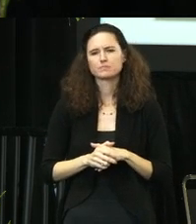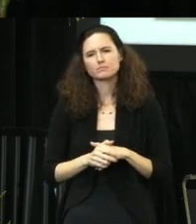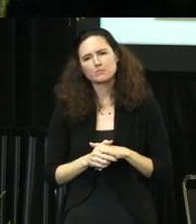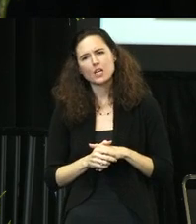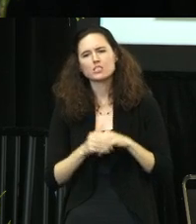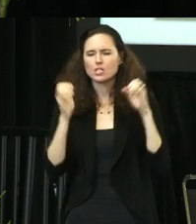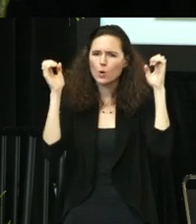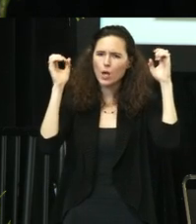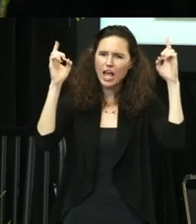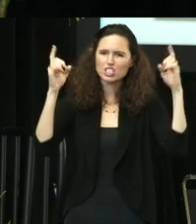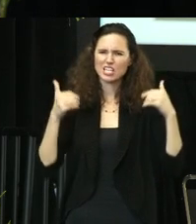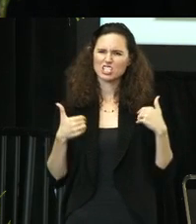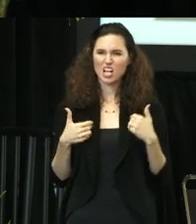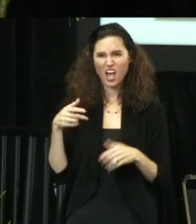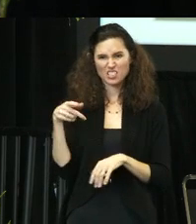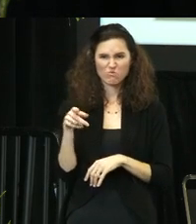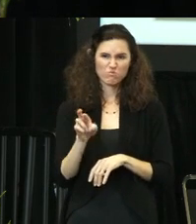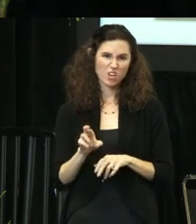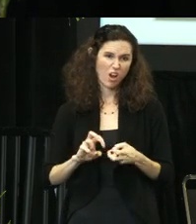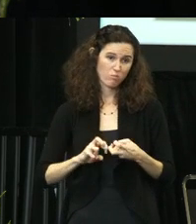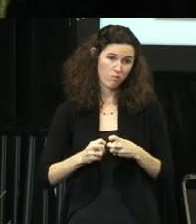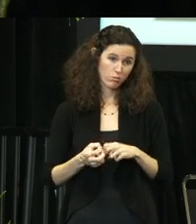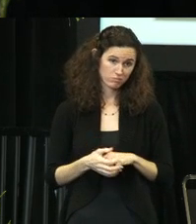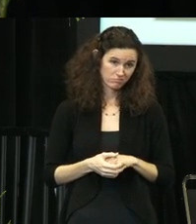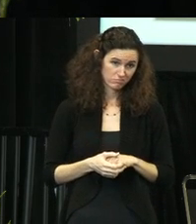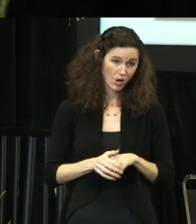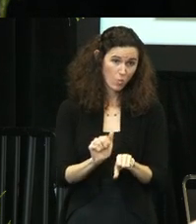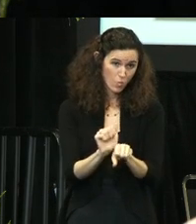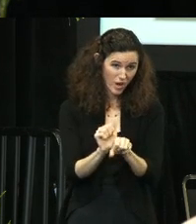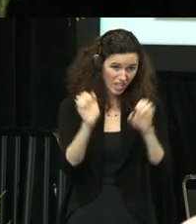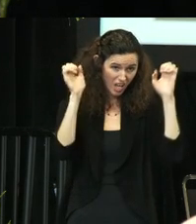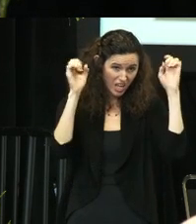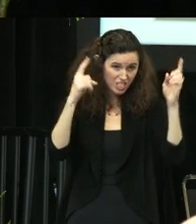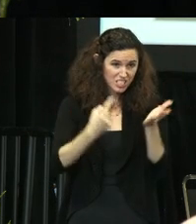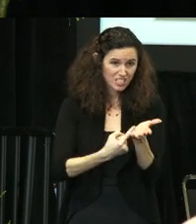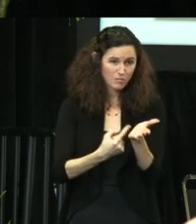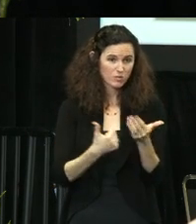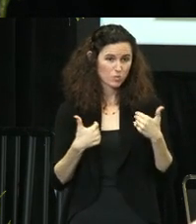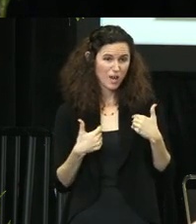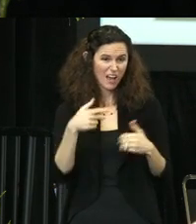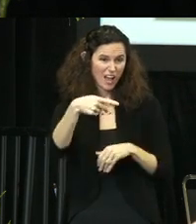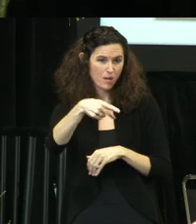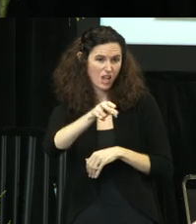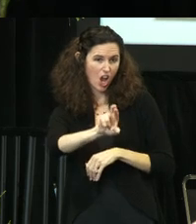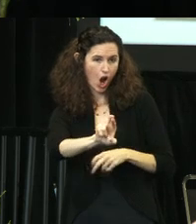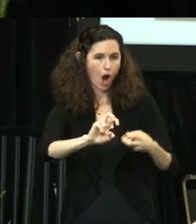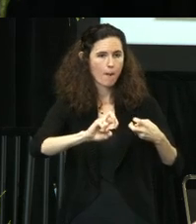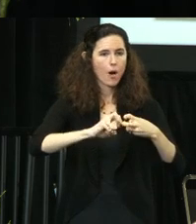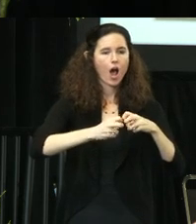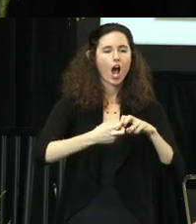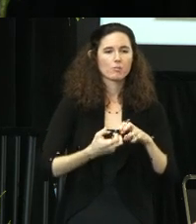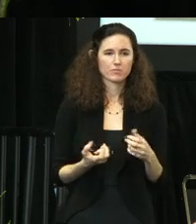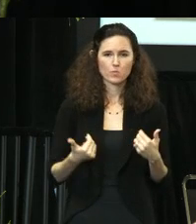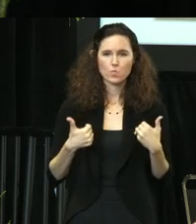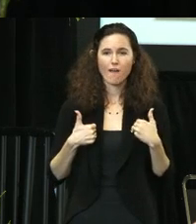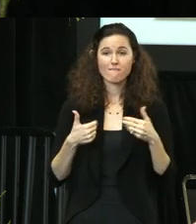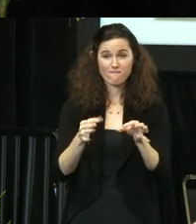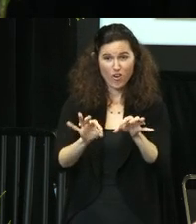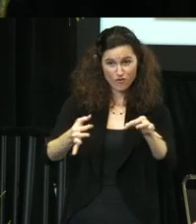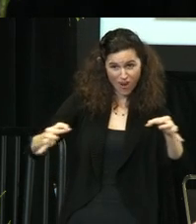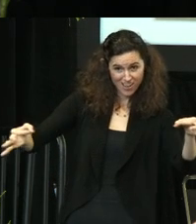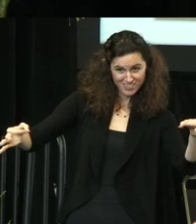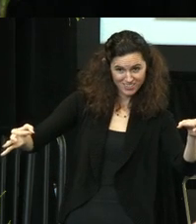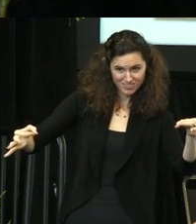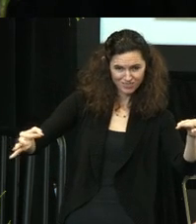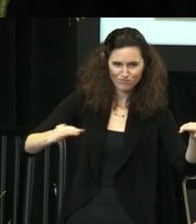Education has a PR problem sometimes. Working in education, sometimes we have a PR problem. And there is a phrase that I